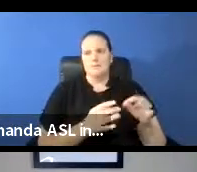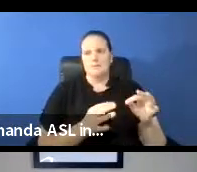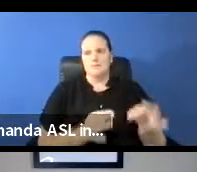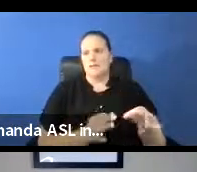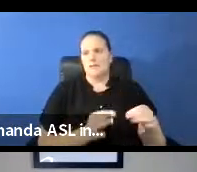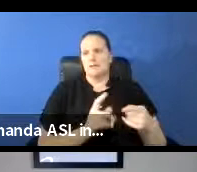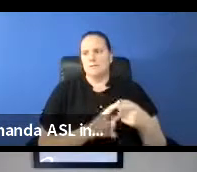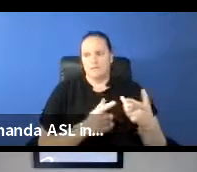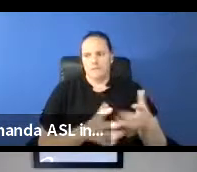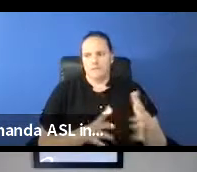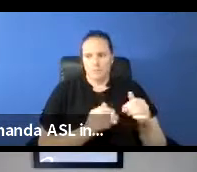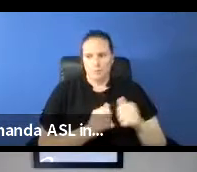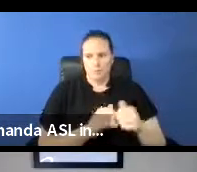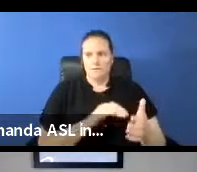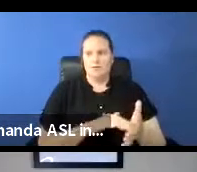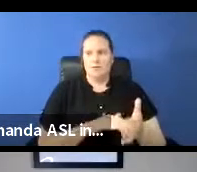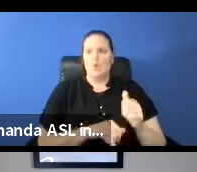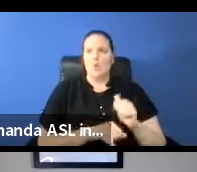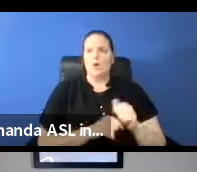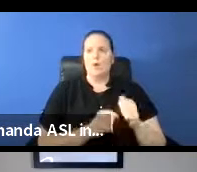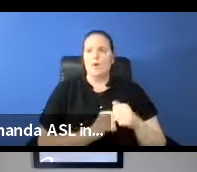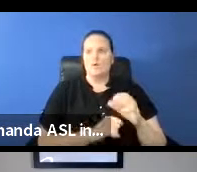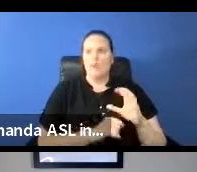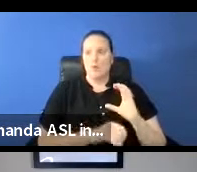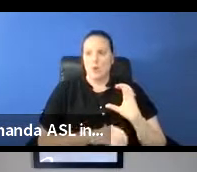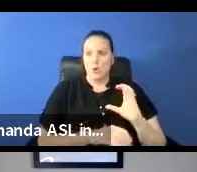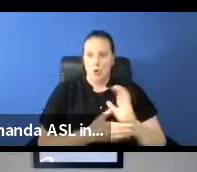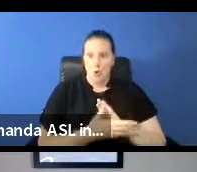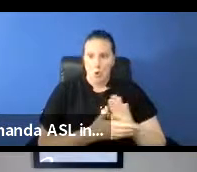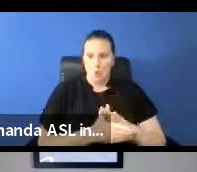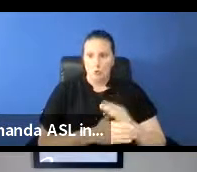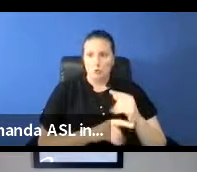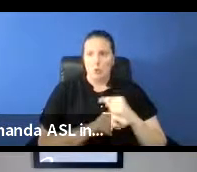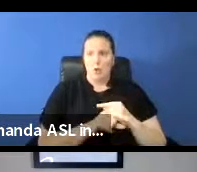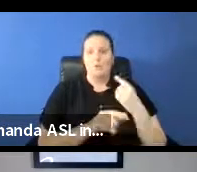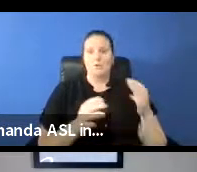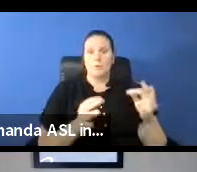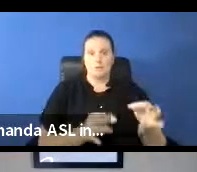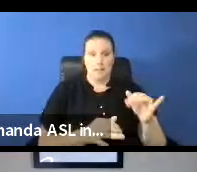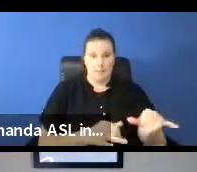done with the studies and work with the Coast Guard to come up with the conclusion.